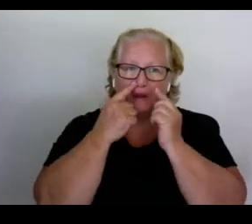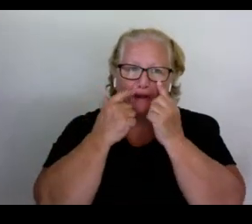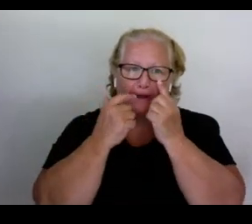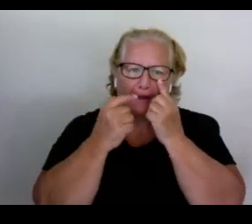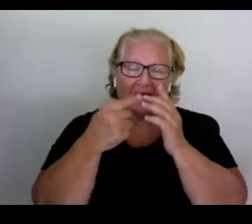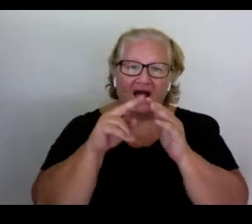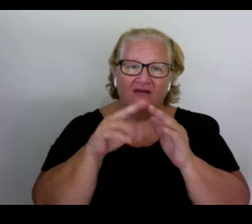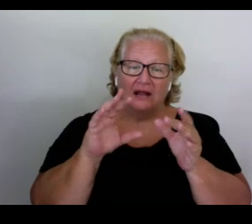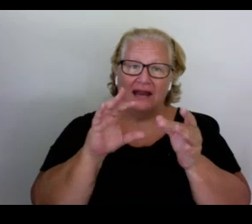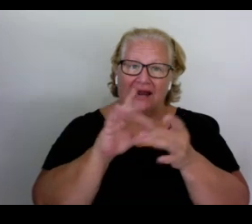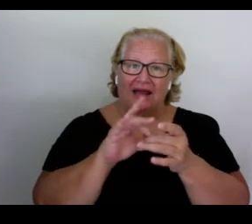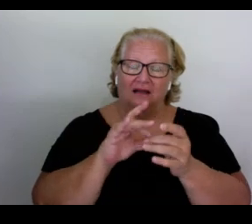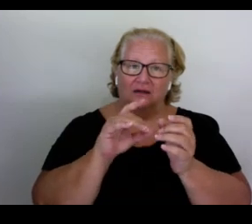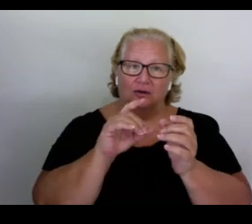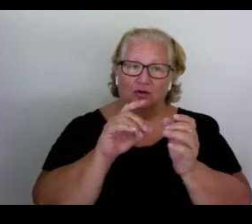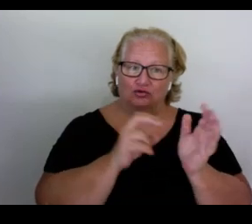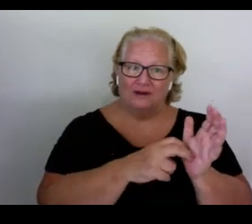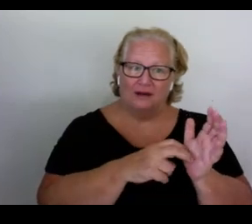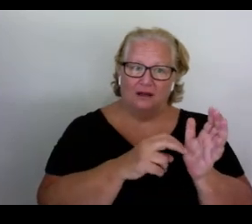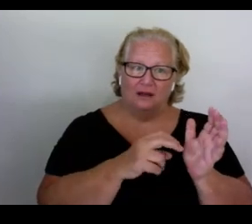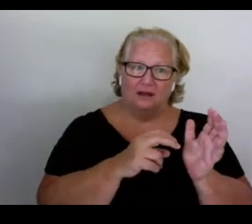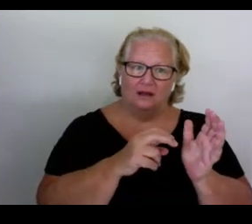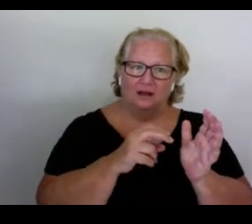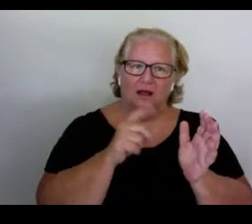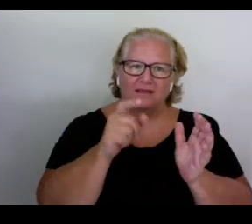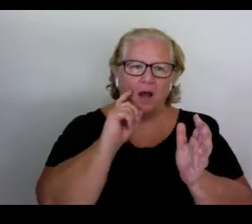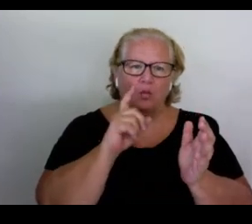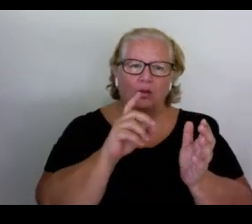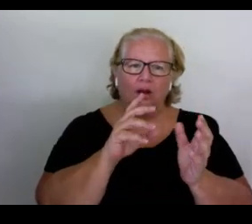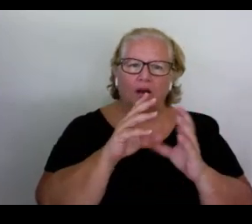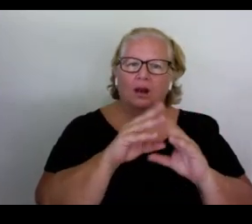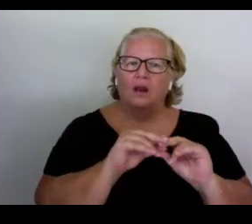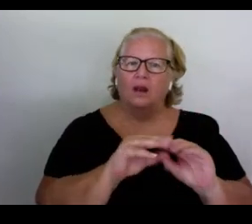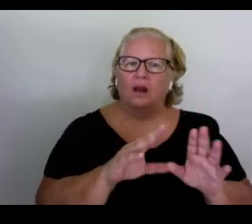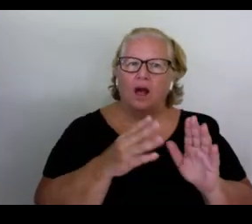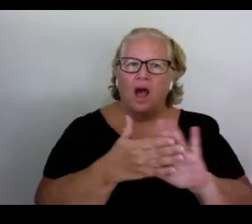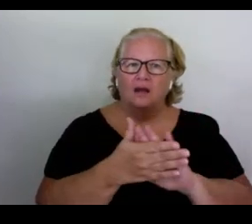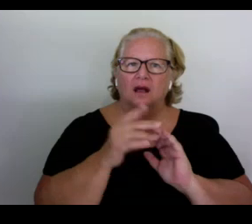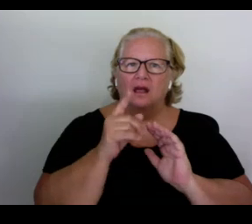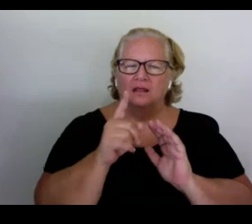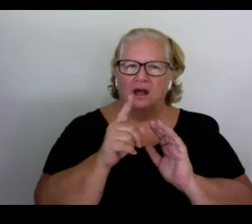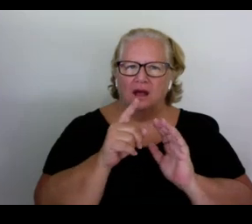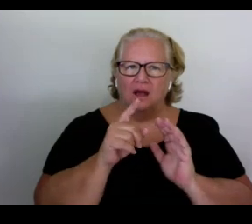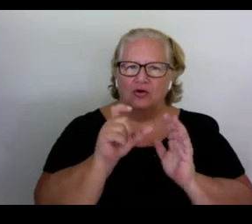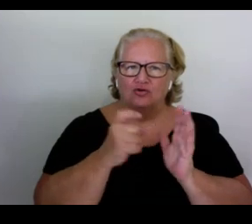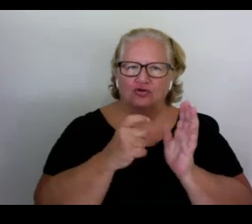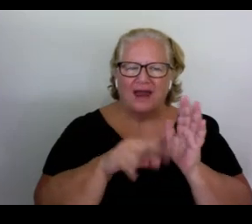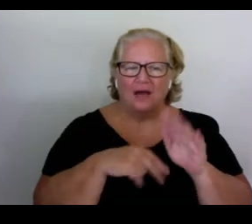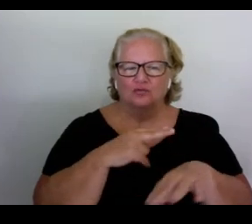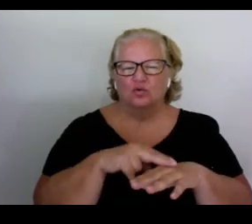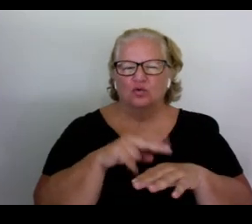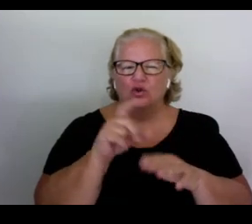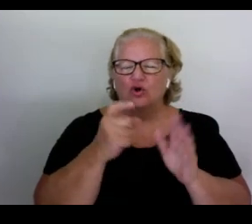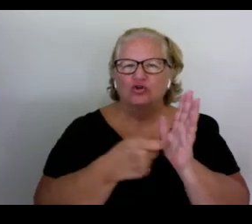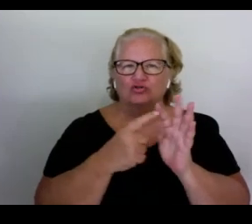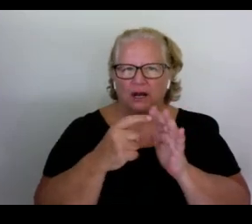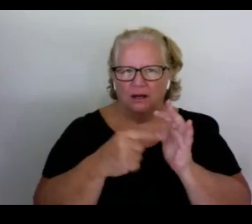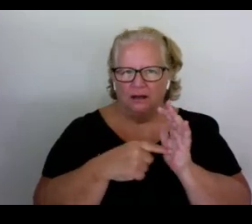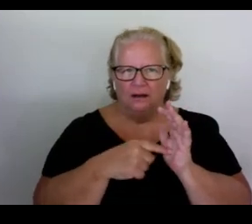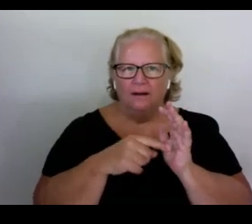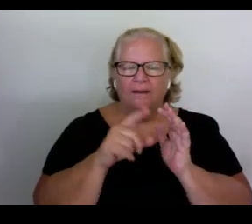the credit contract also falls over as well under the National Consumer Credit Code. But it's not, you've got to, in a